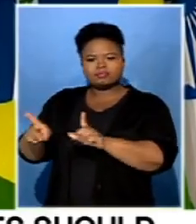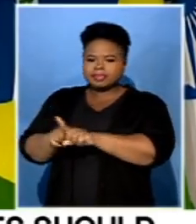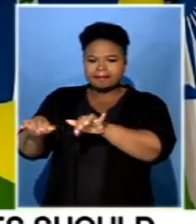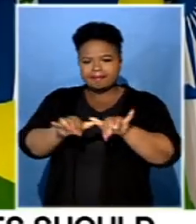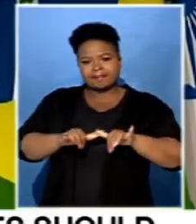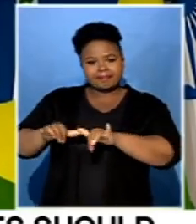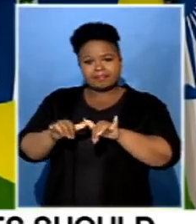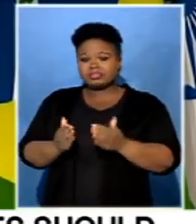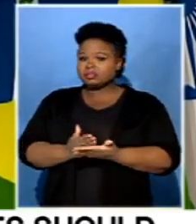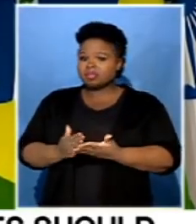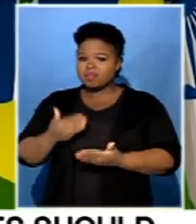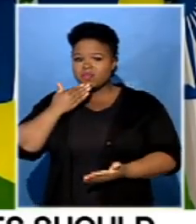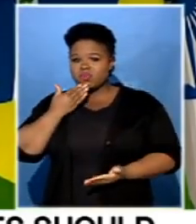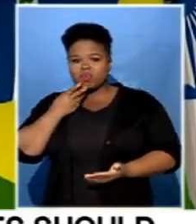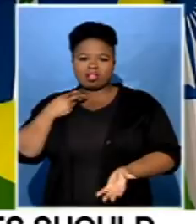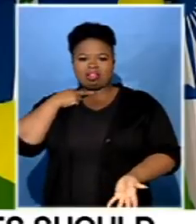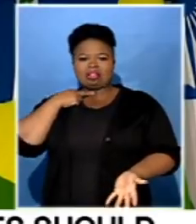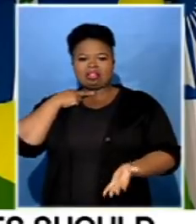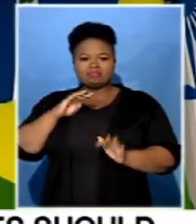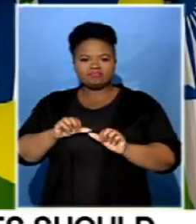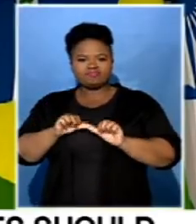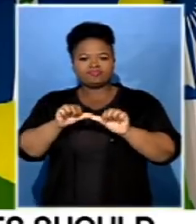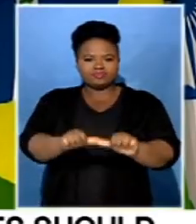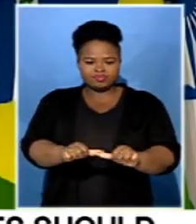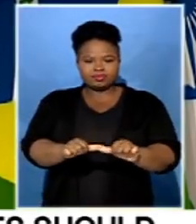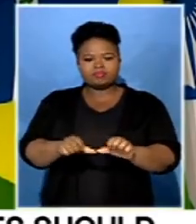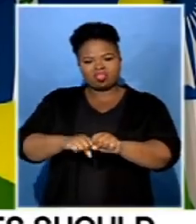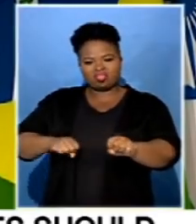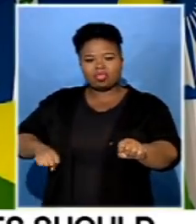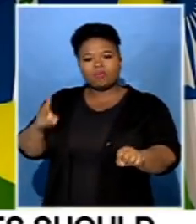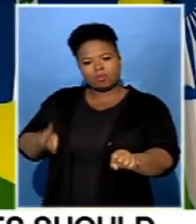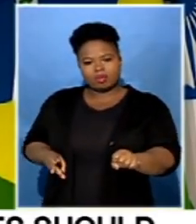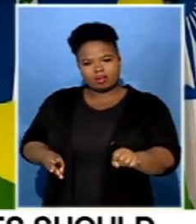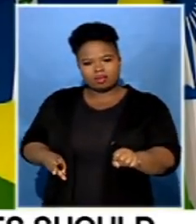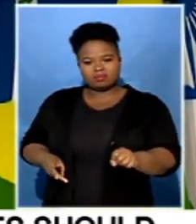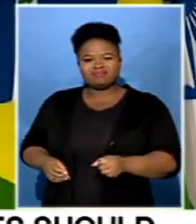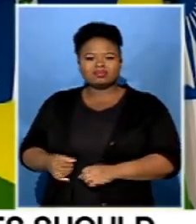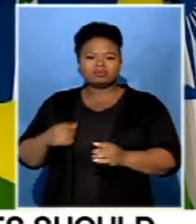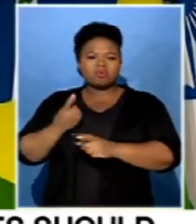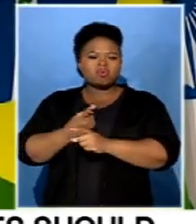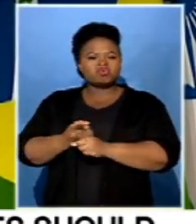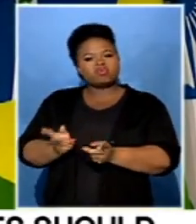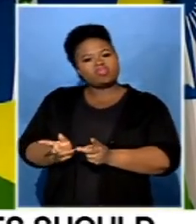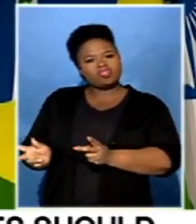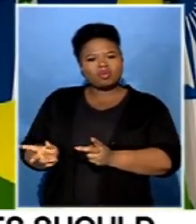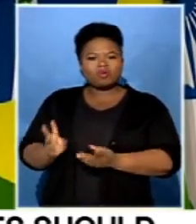Those who fail to keep abreast of the trend of the times will fall behind and become